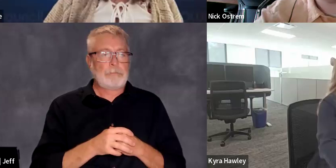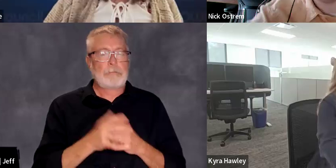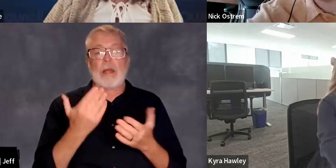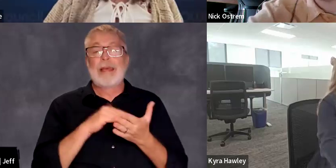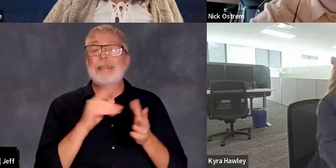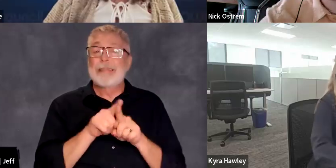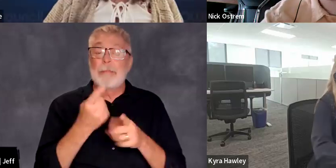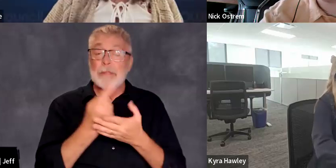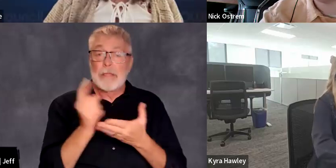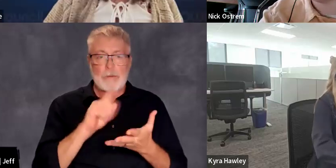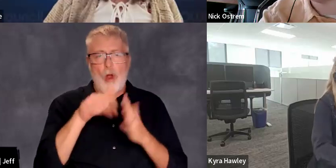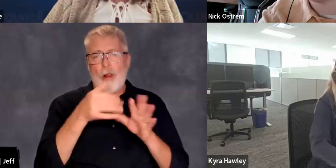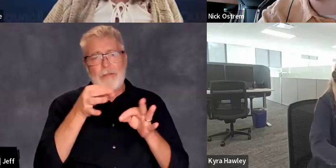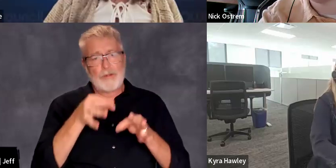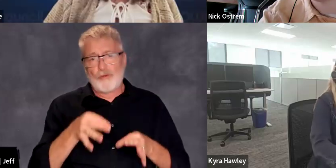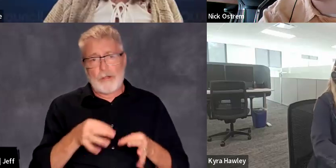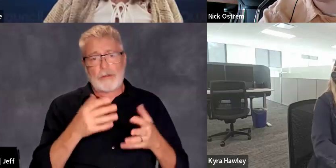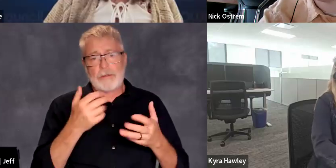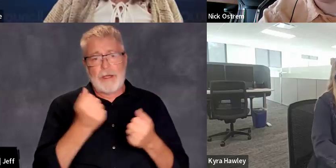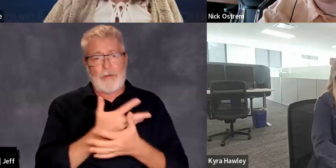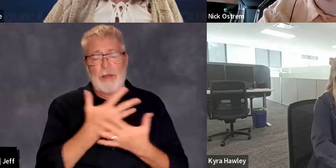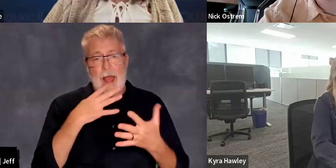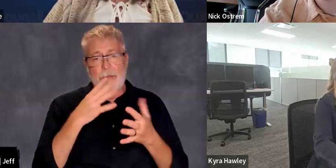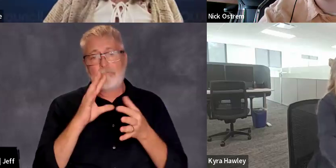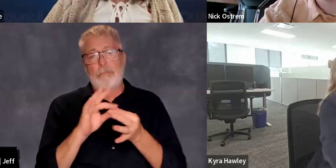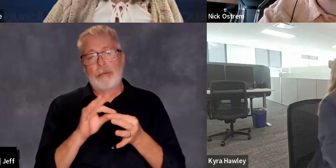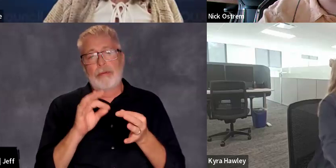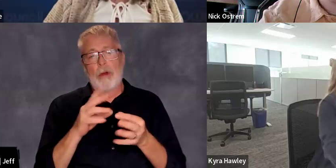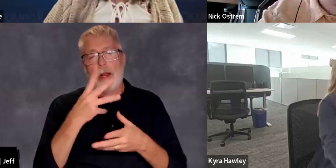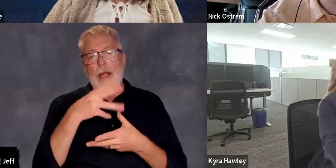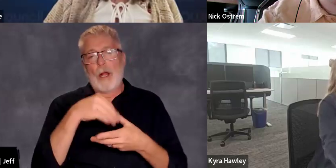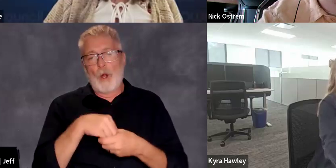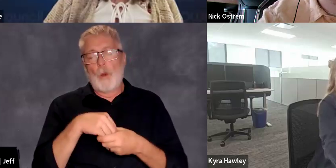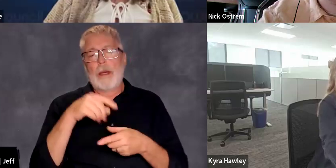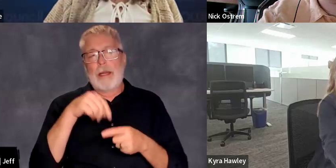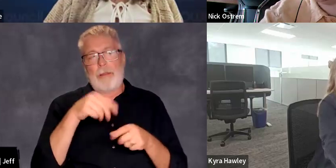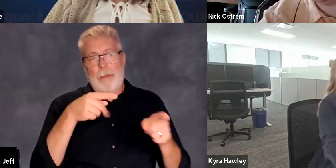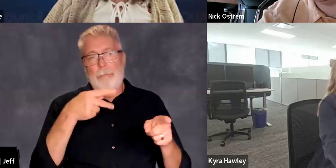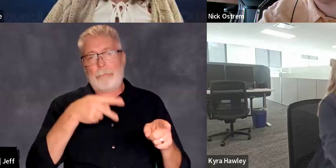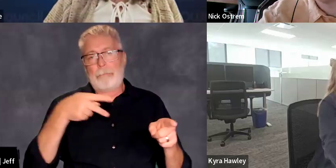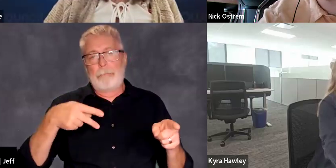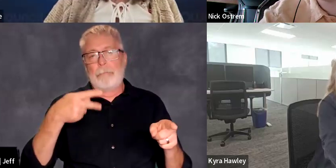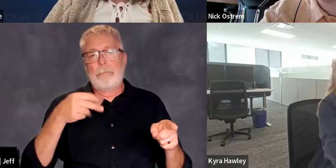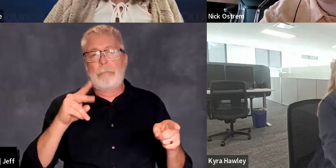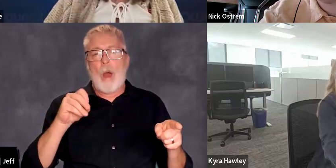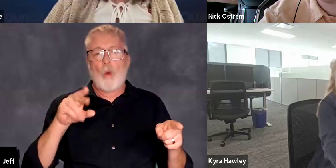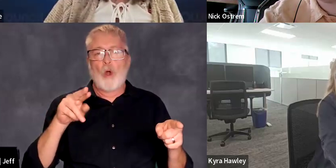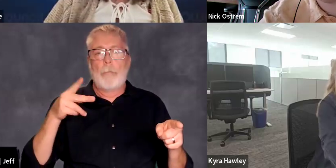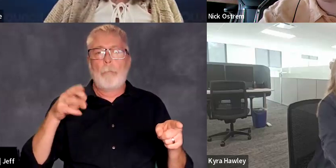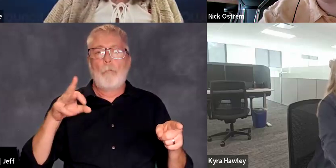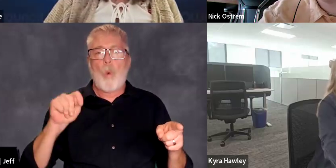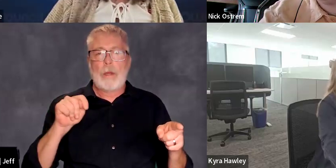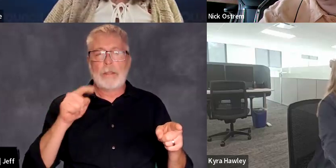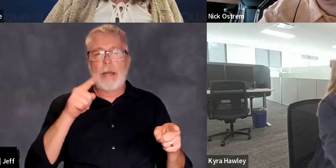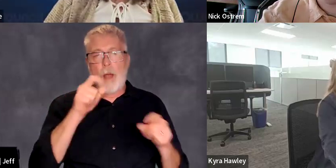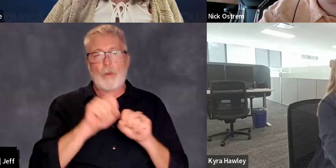last week, all of the instructions, all of the things that I've been saying are also included in this PowerPoint. I will send that out so that people can have it on